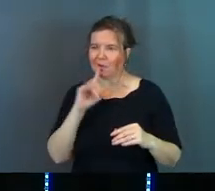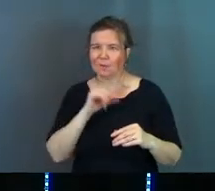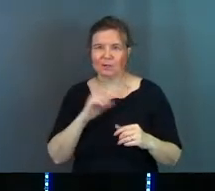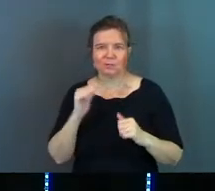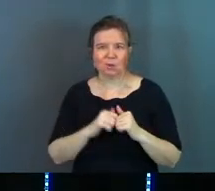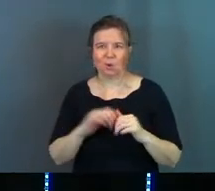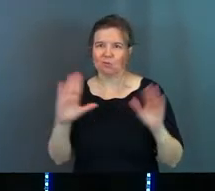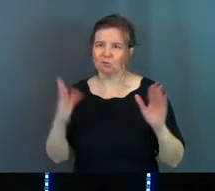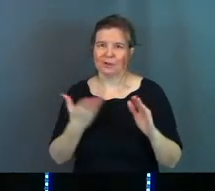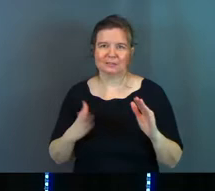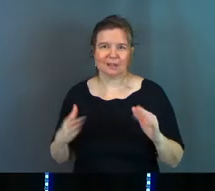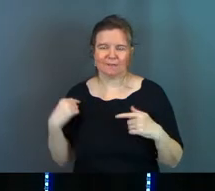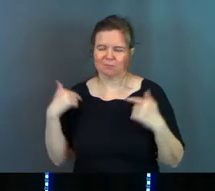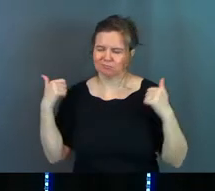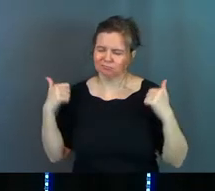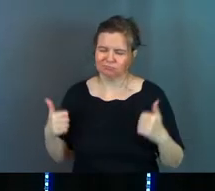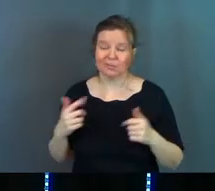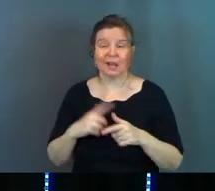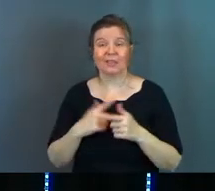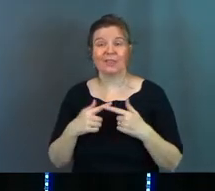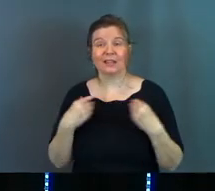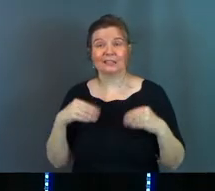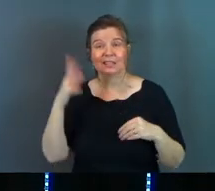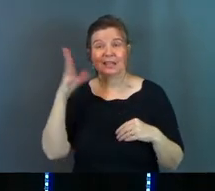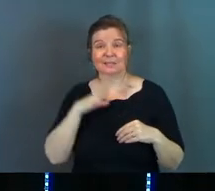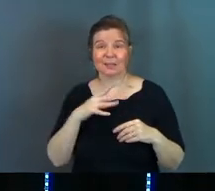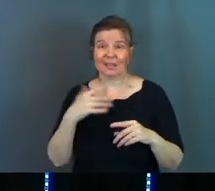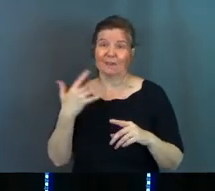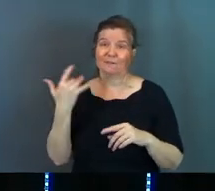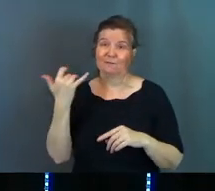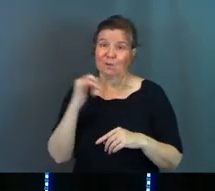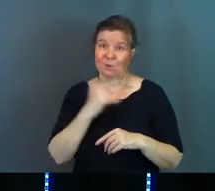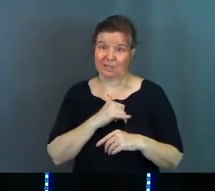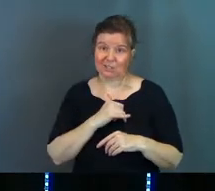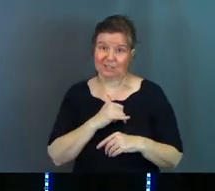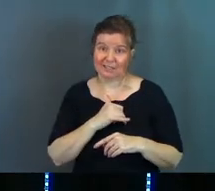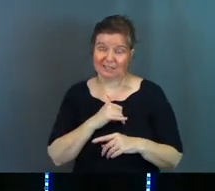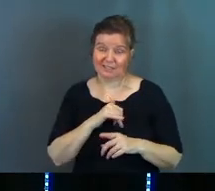real stone. This is the greatest stuff ever. And then